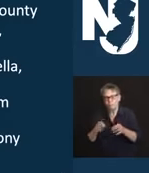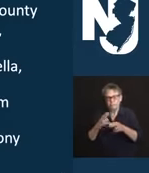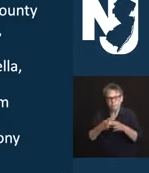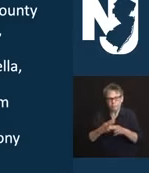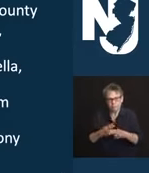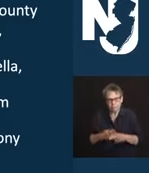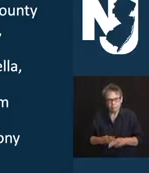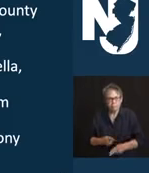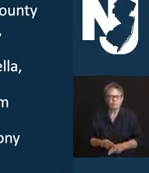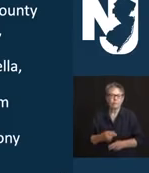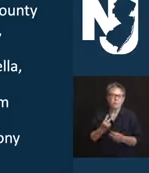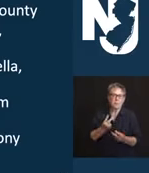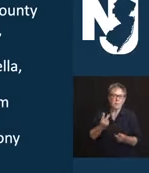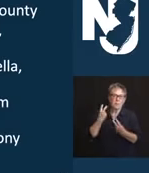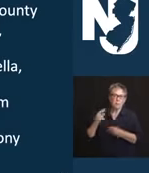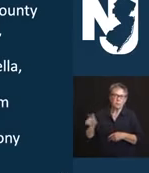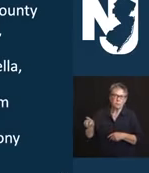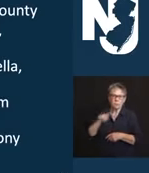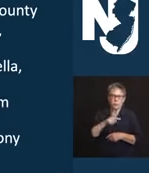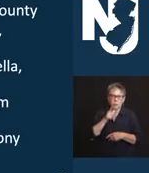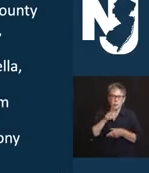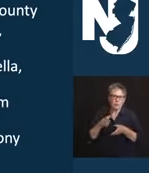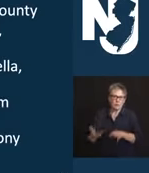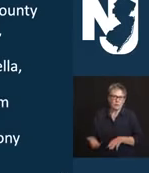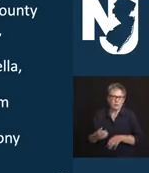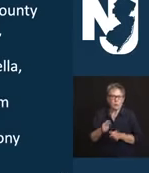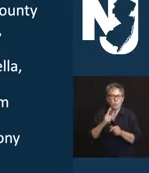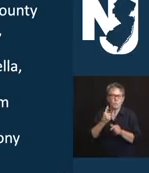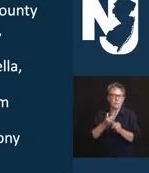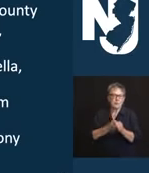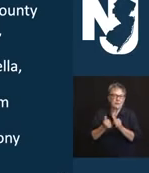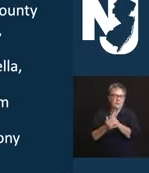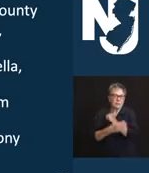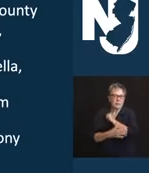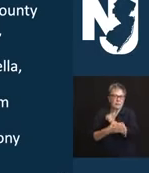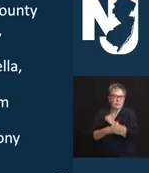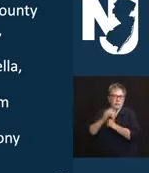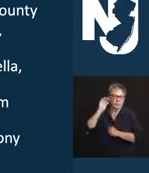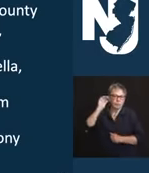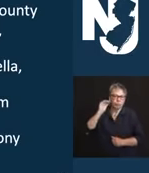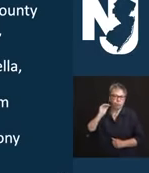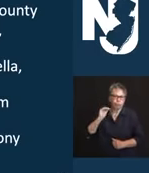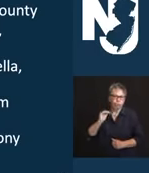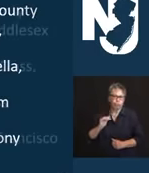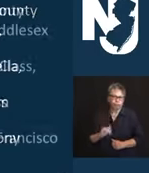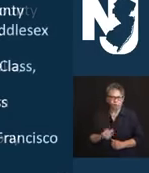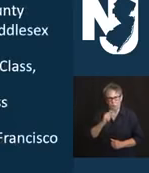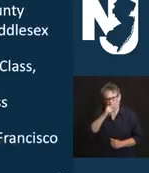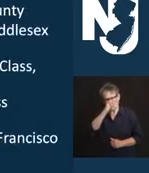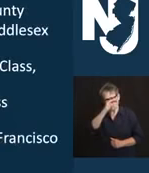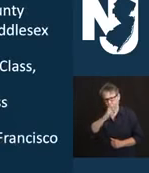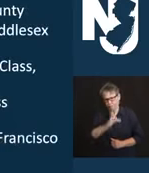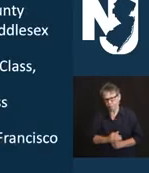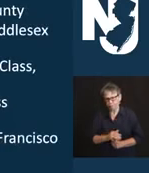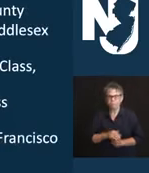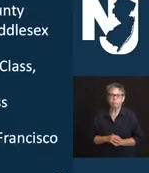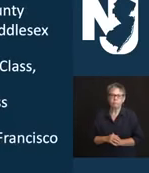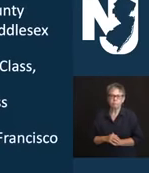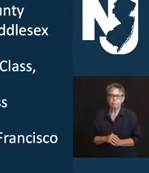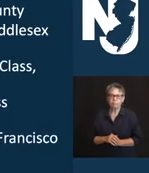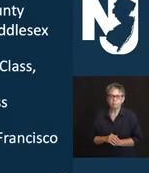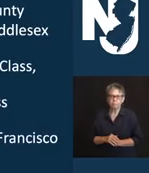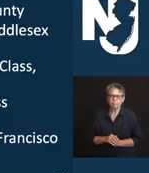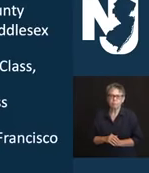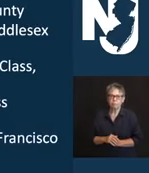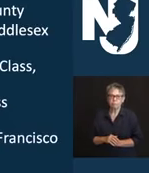Reserve Seaman First Class Adam Anthony DeTieri, Hunterdon County. Marine Private